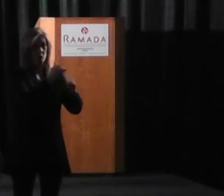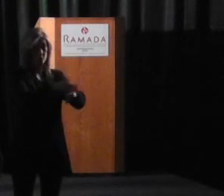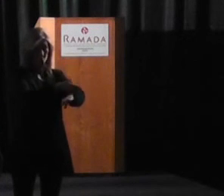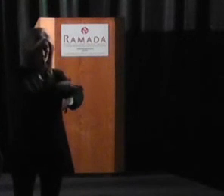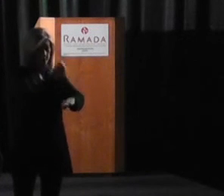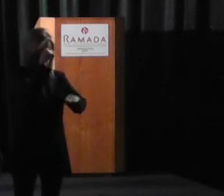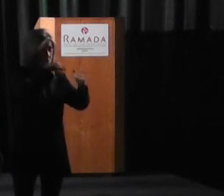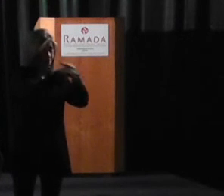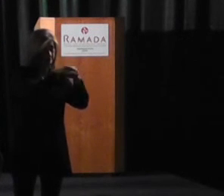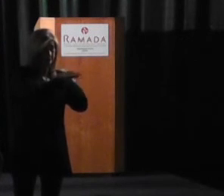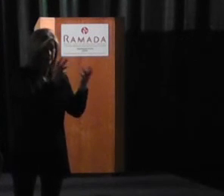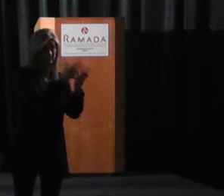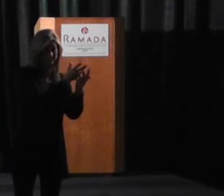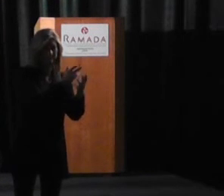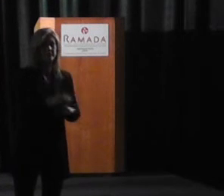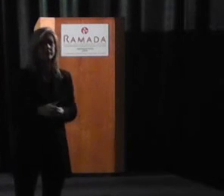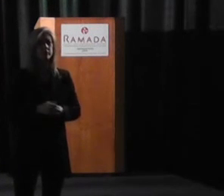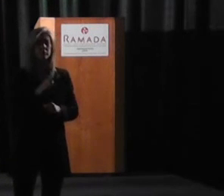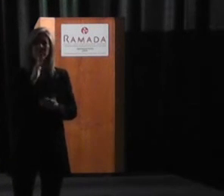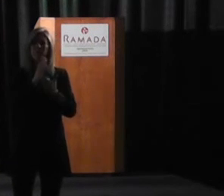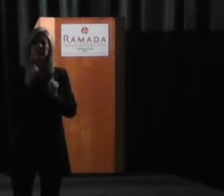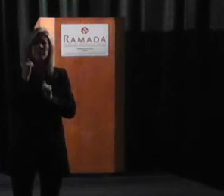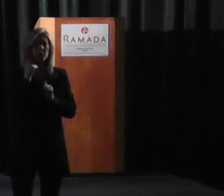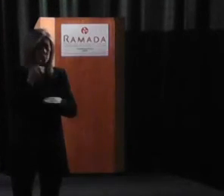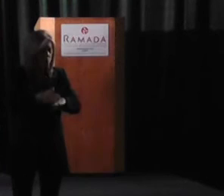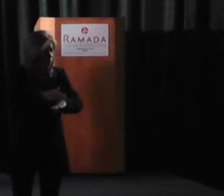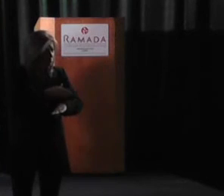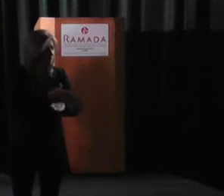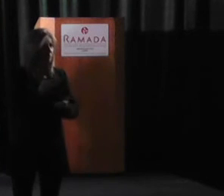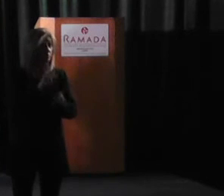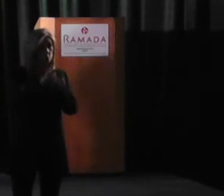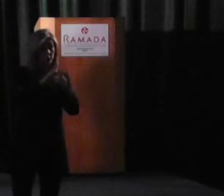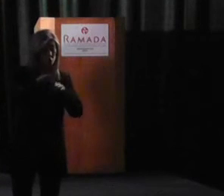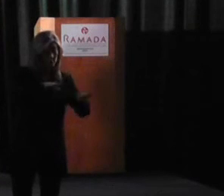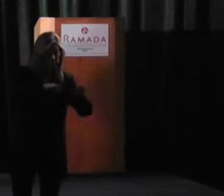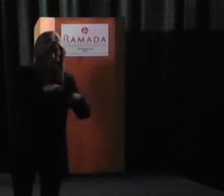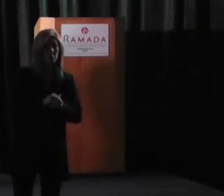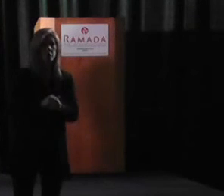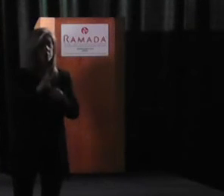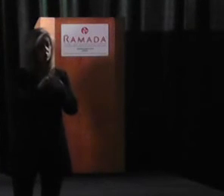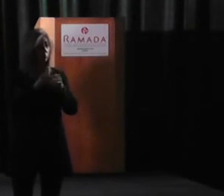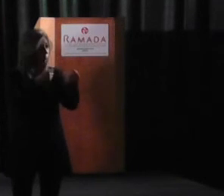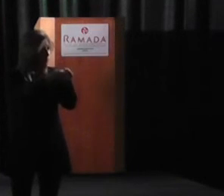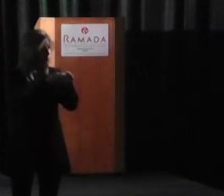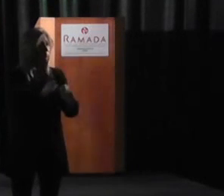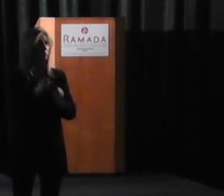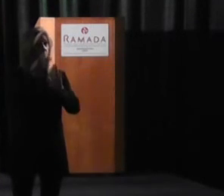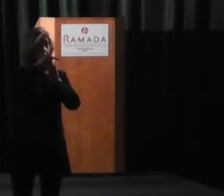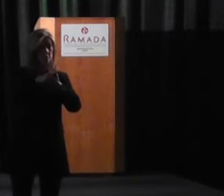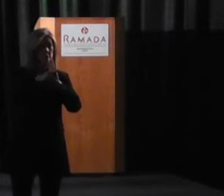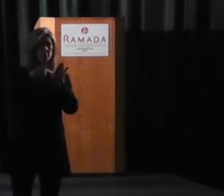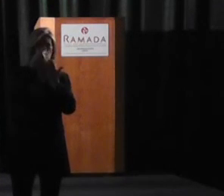accessibility. Simple improvements can be made in professional behavior, professional support, policies and programs, and